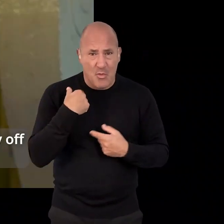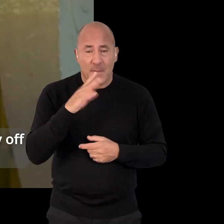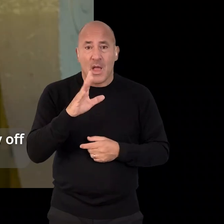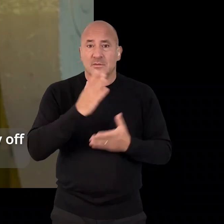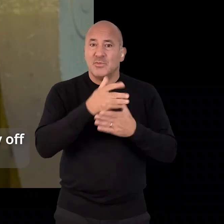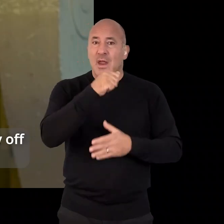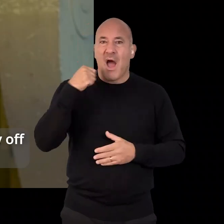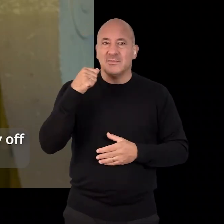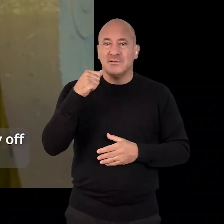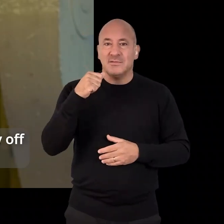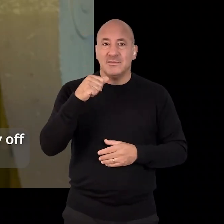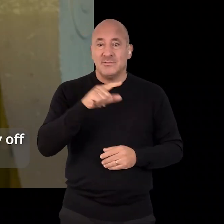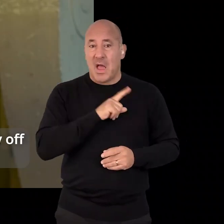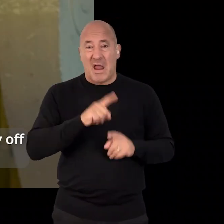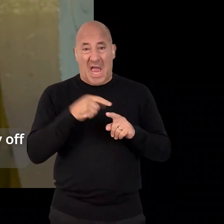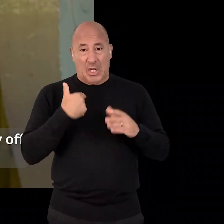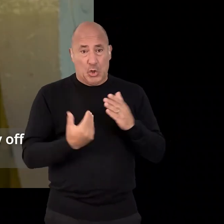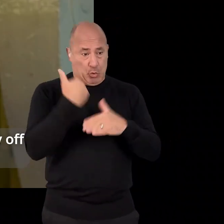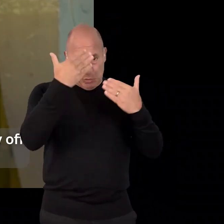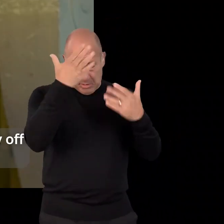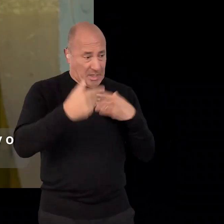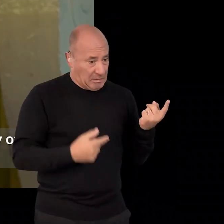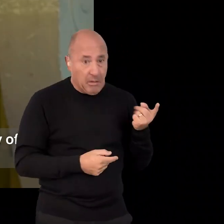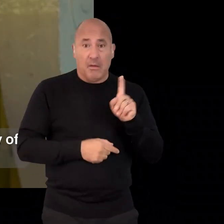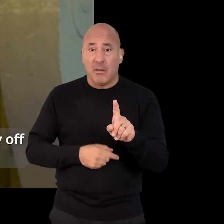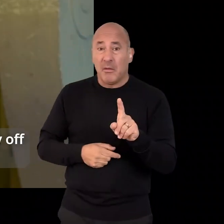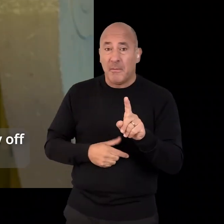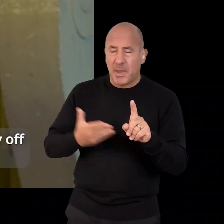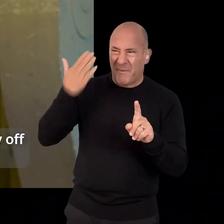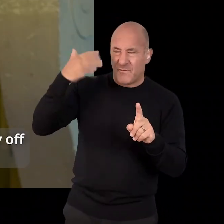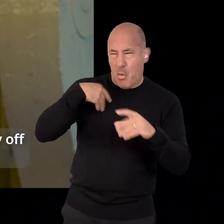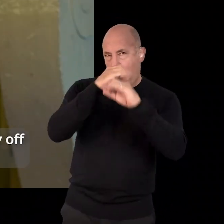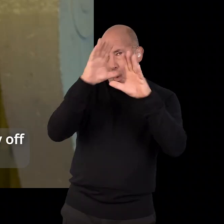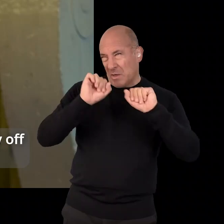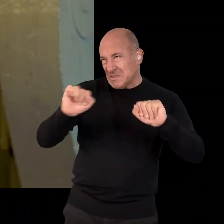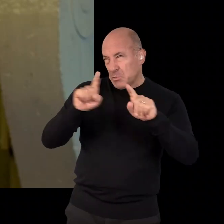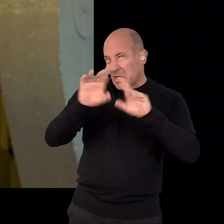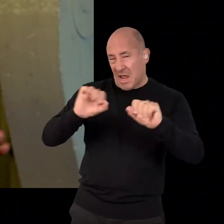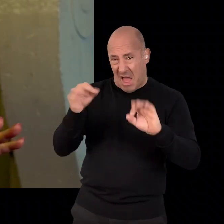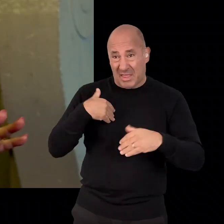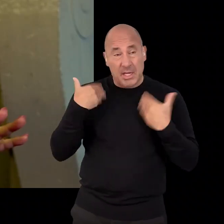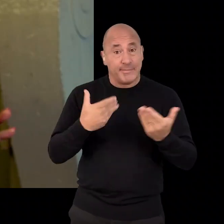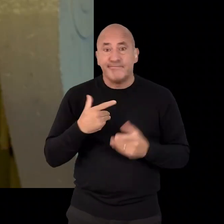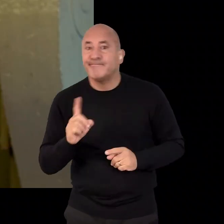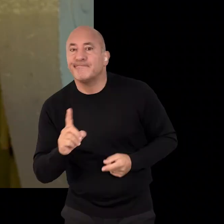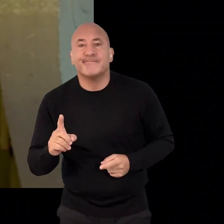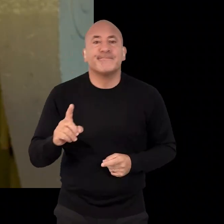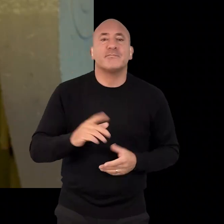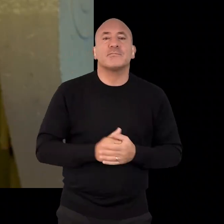In some ways, it was really nice because I was literally off the streets, you know, with no